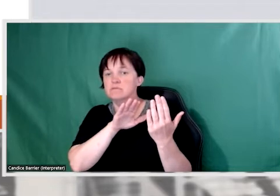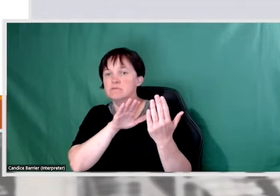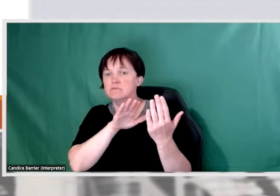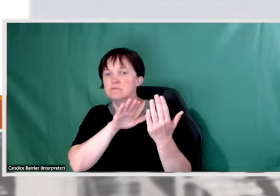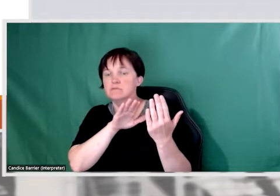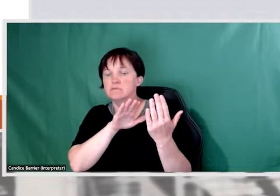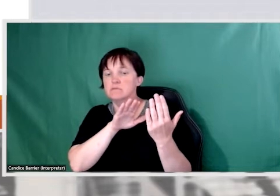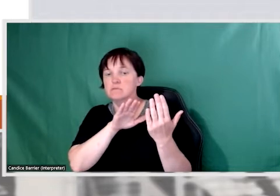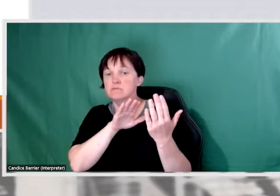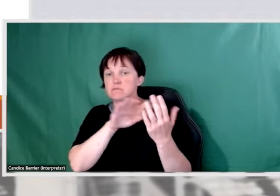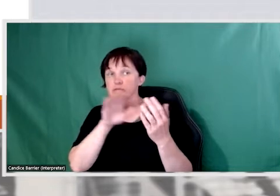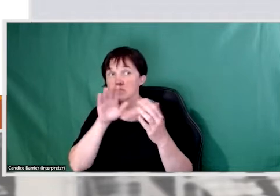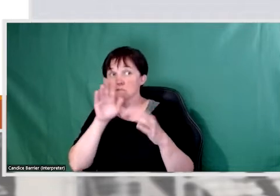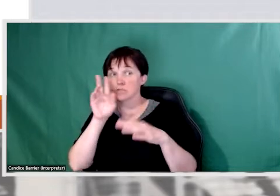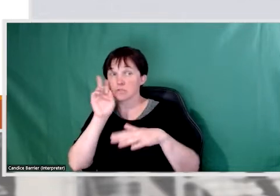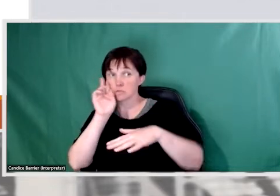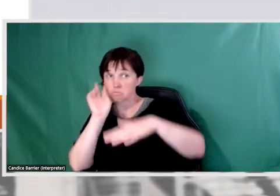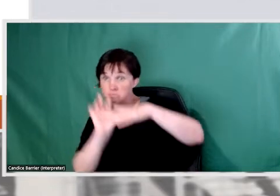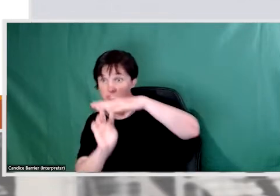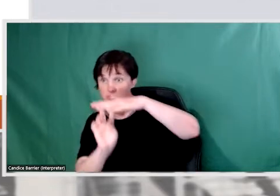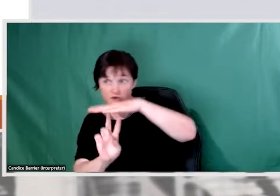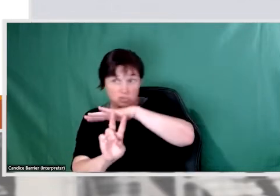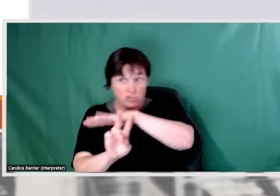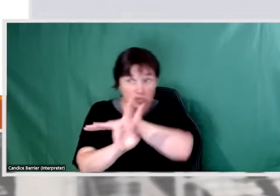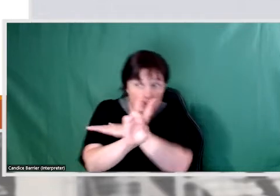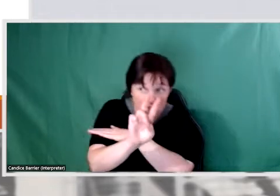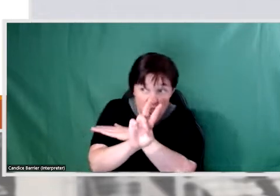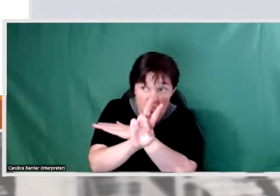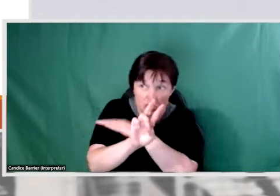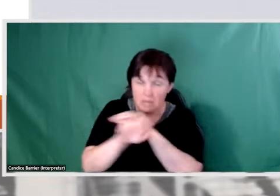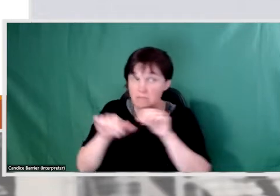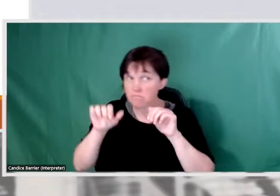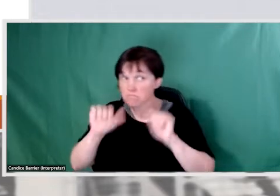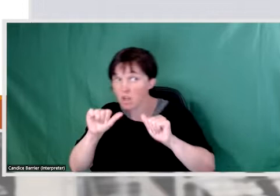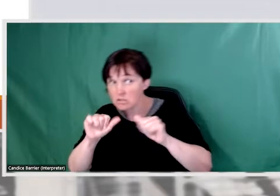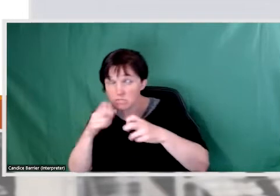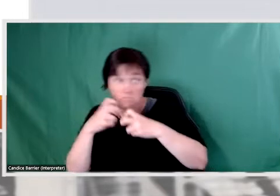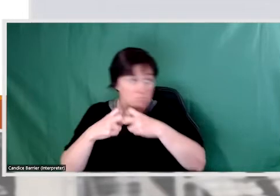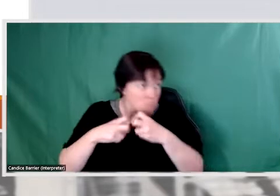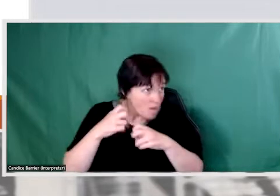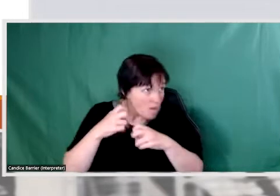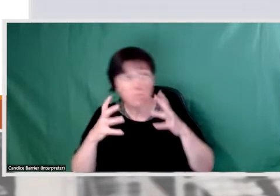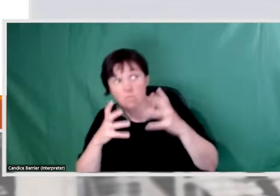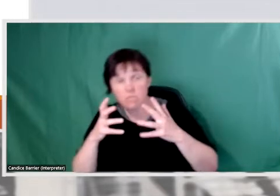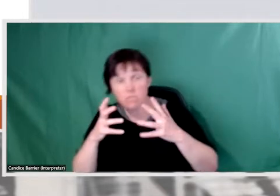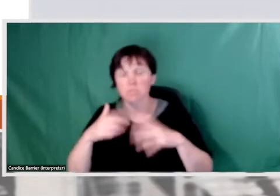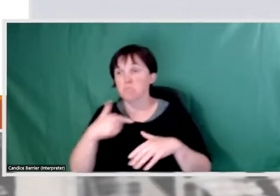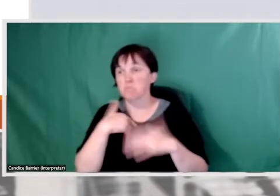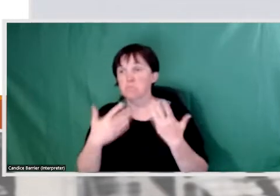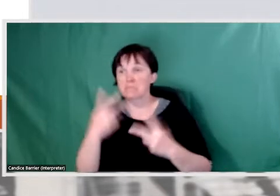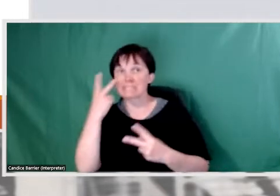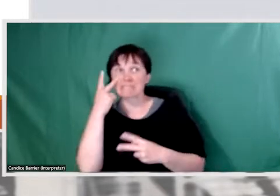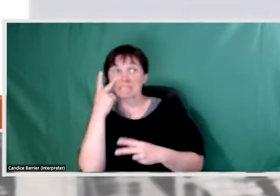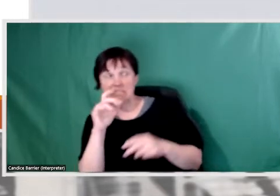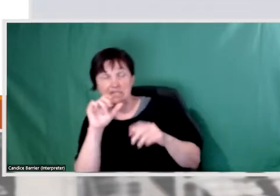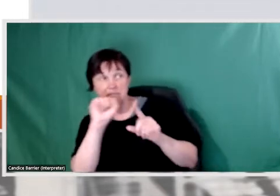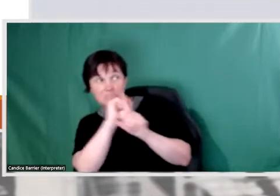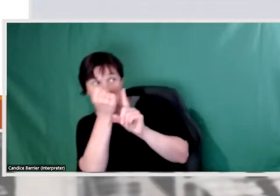a projected department and city service deficiency? So sometimes we might see the condition of an asset